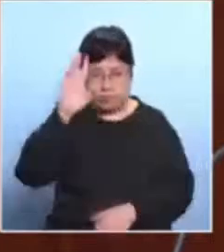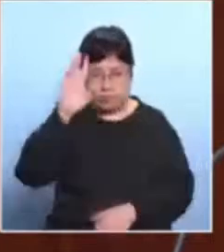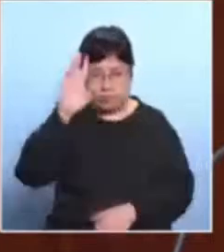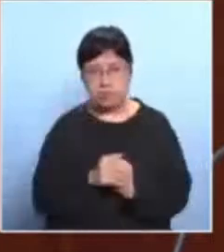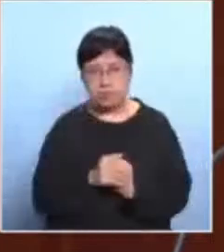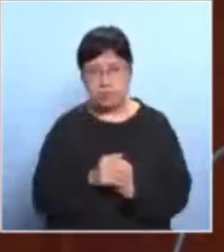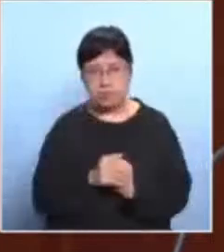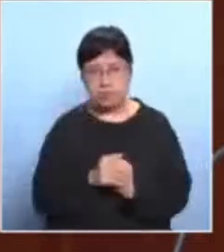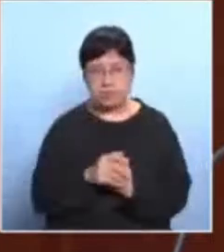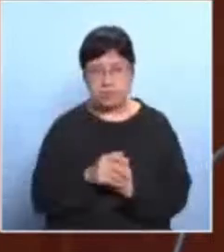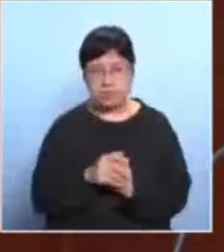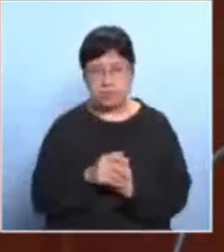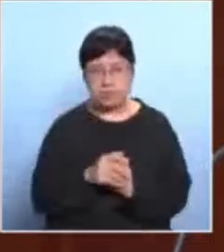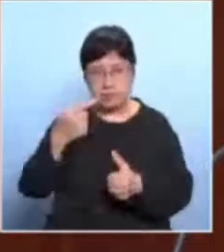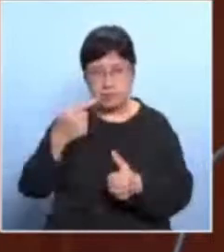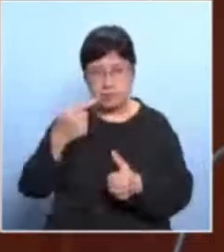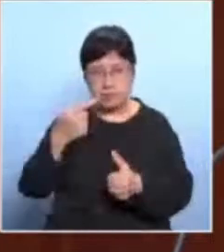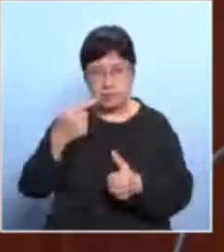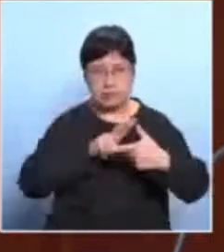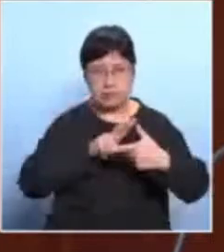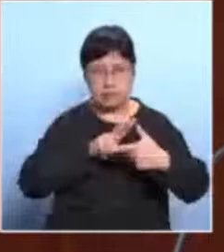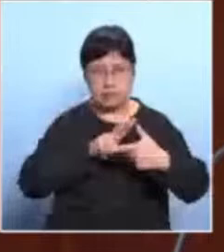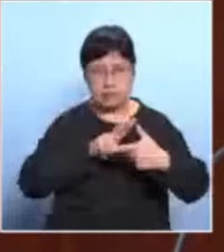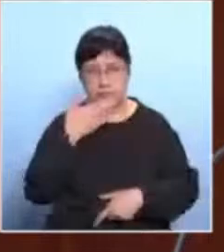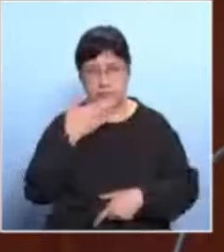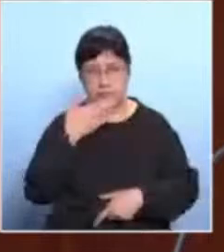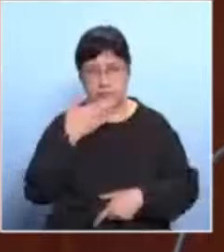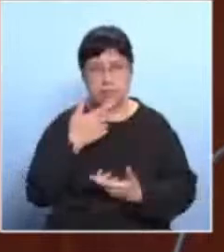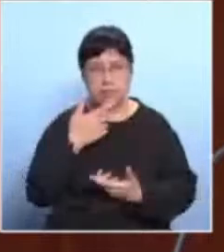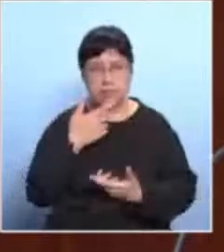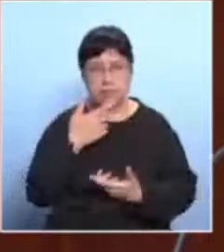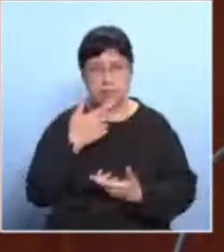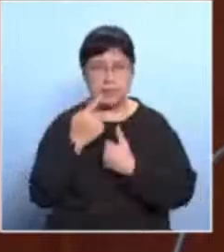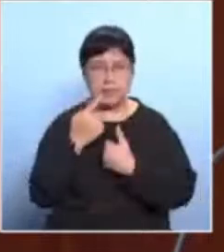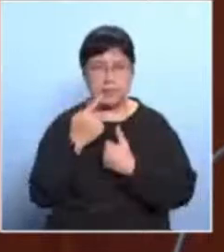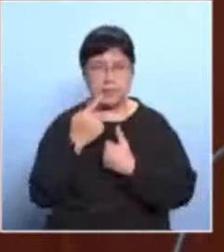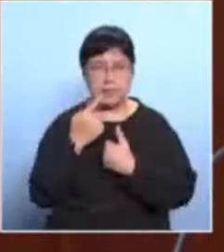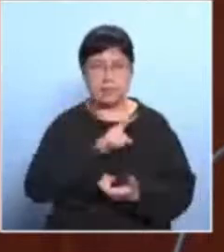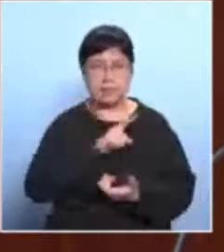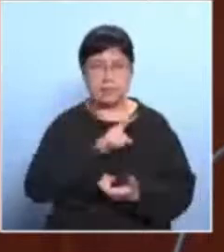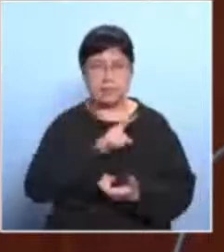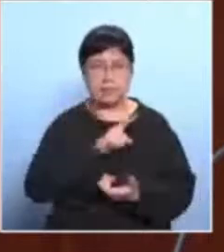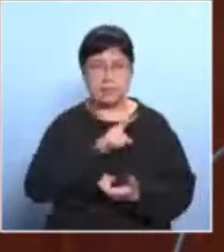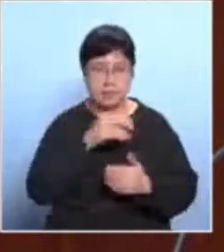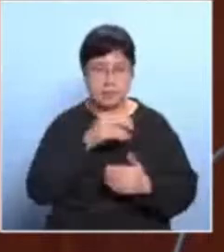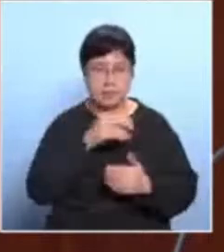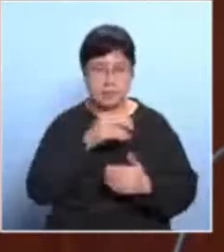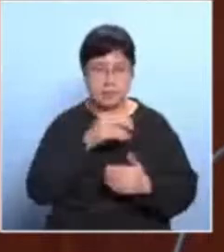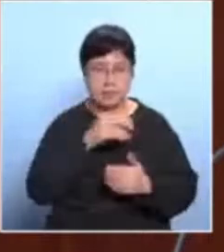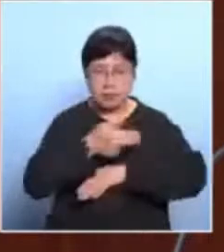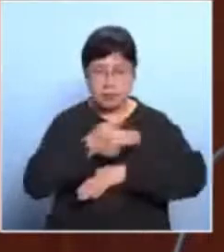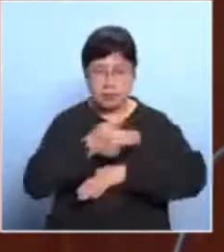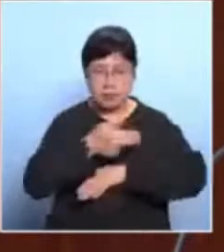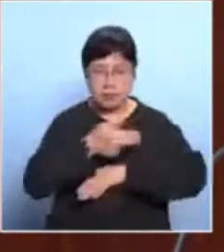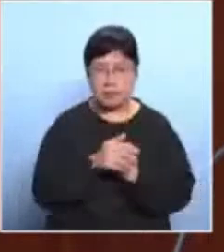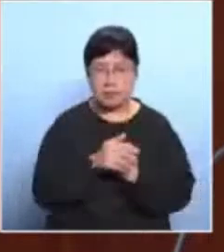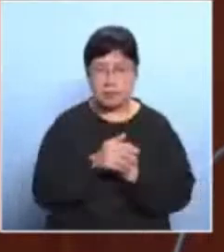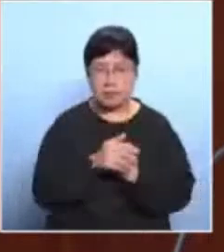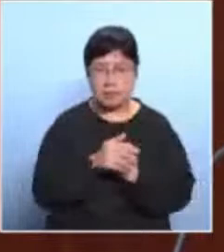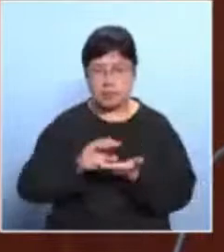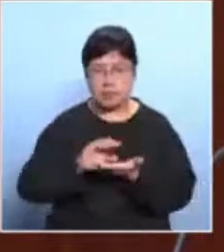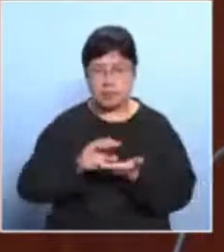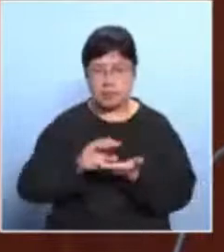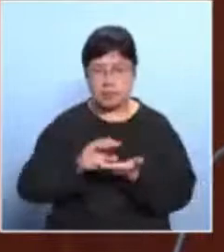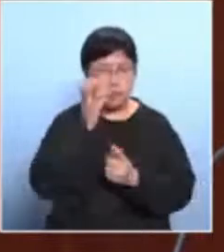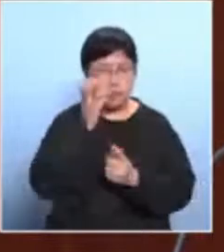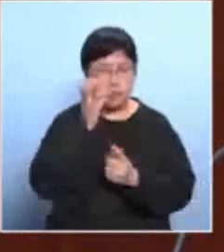dental co-care pilot scheme for adolescents to promote preventive dental care among adolescents through the provision